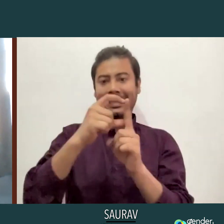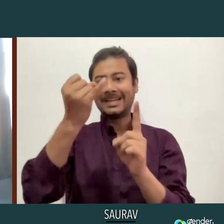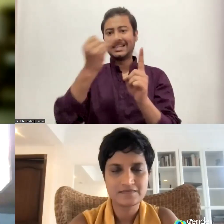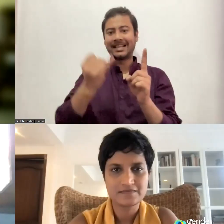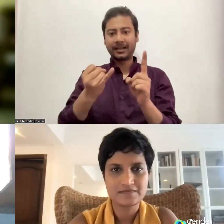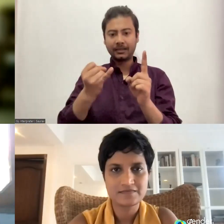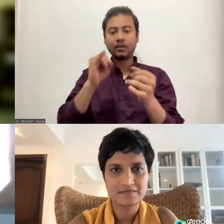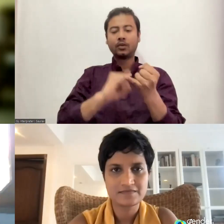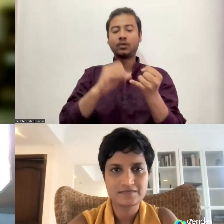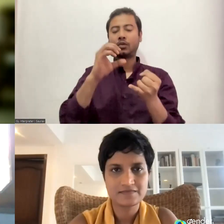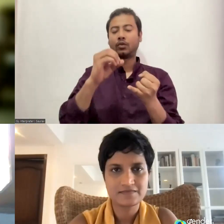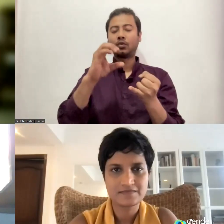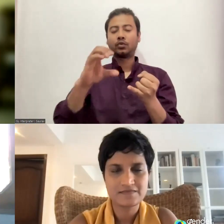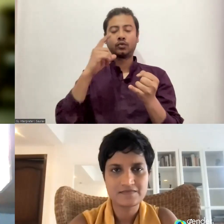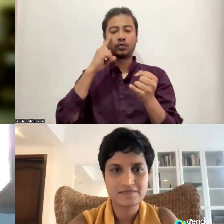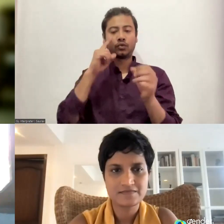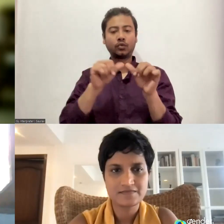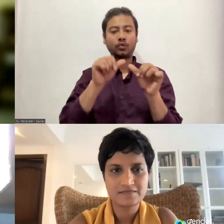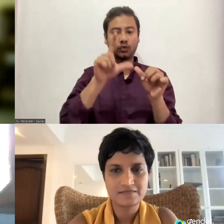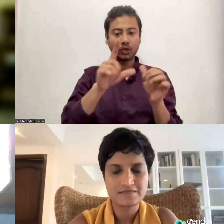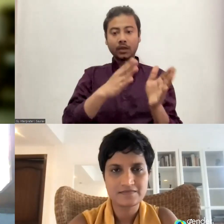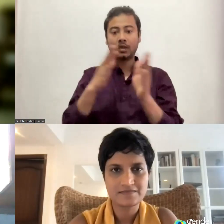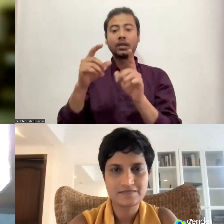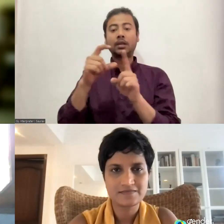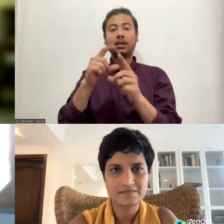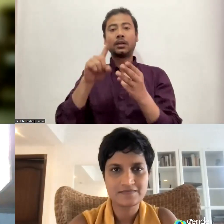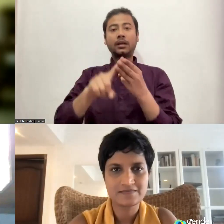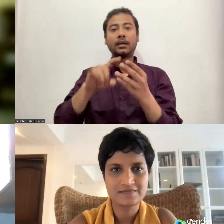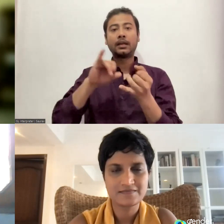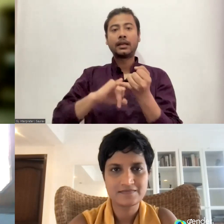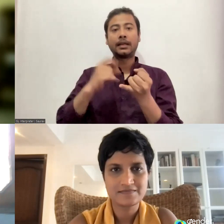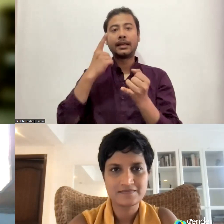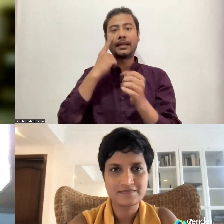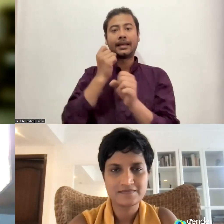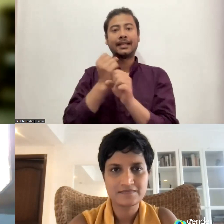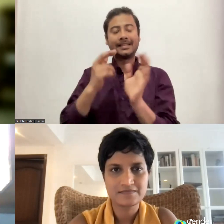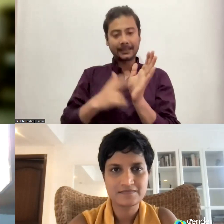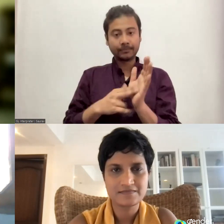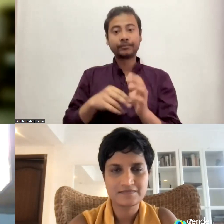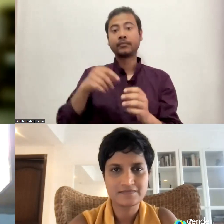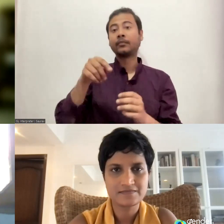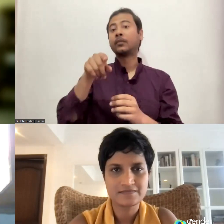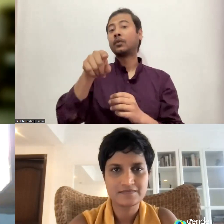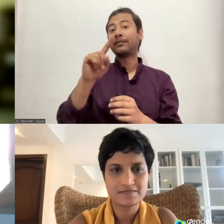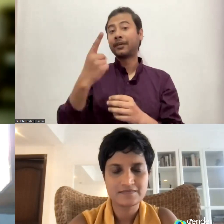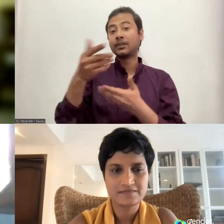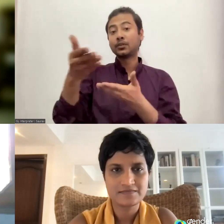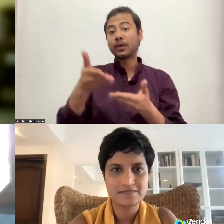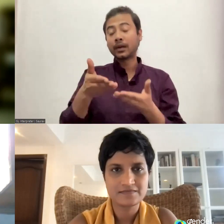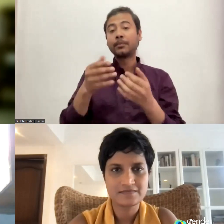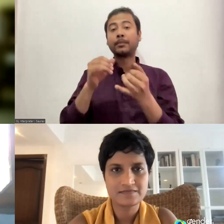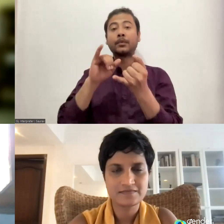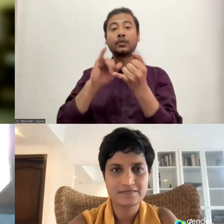inclusive. We have with us today Sandhya Naidu Janardhan. Sandhya is the founder of Community Design Agency, a